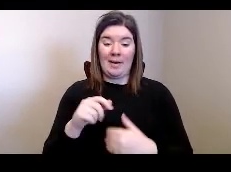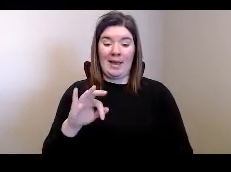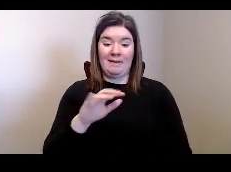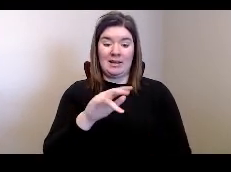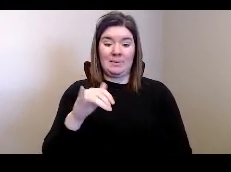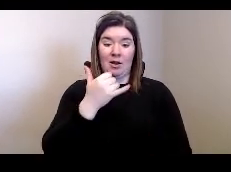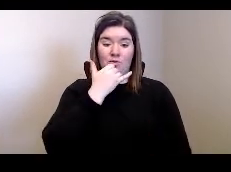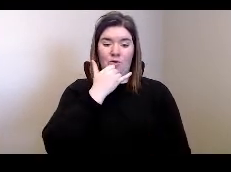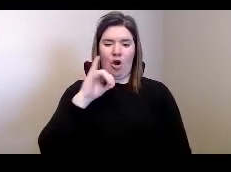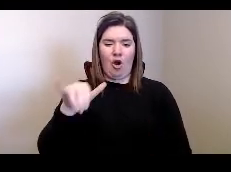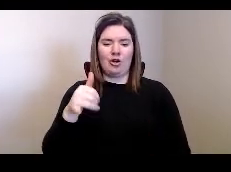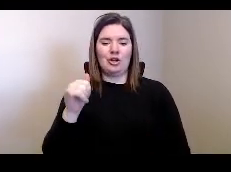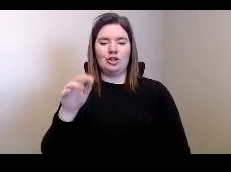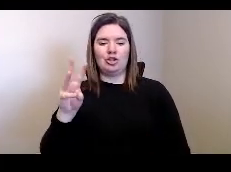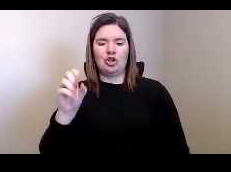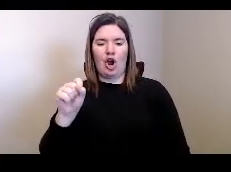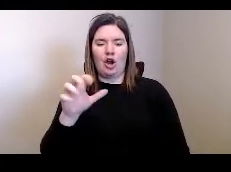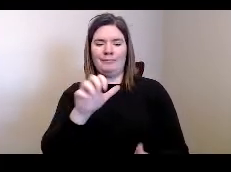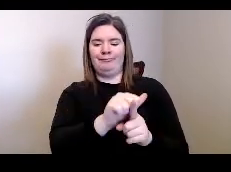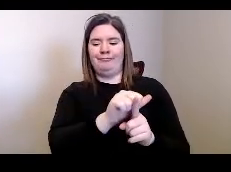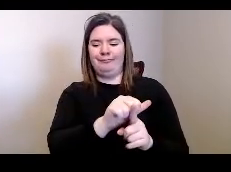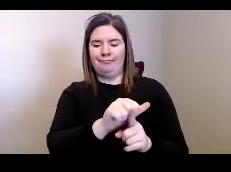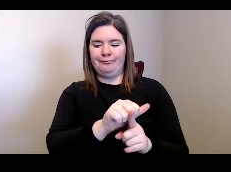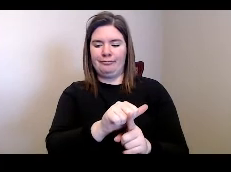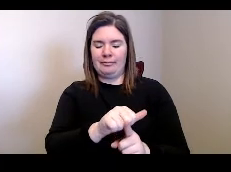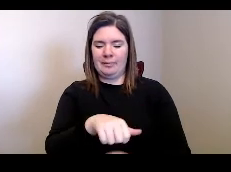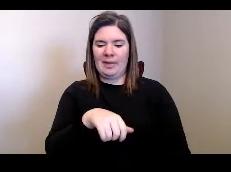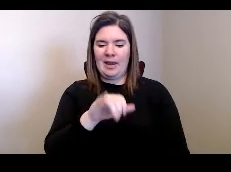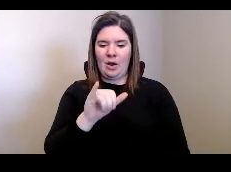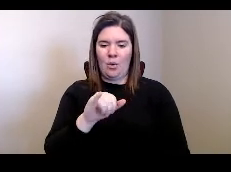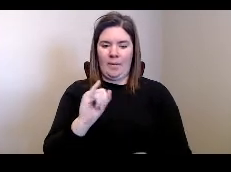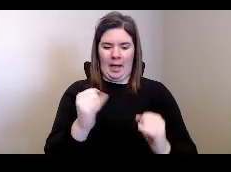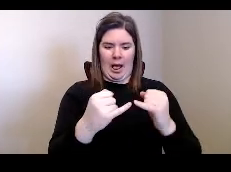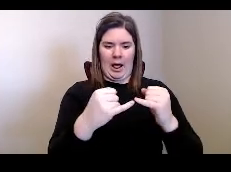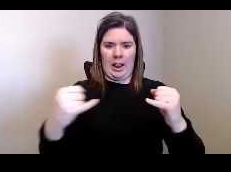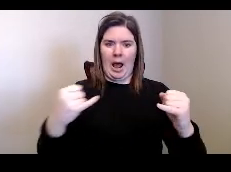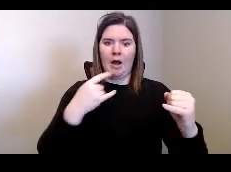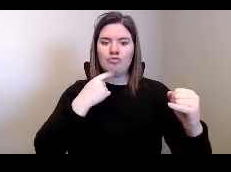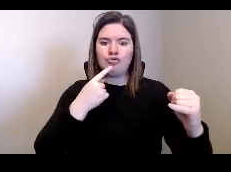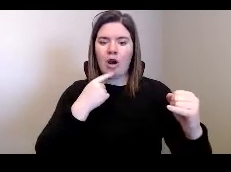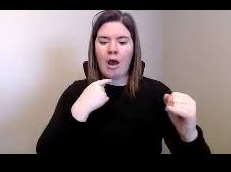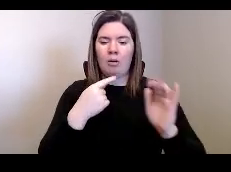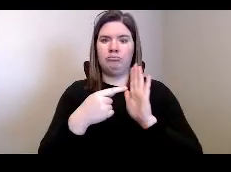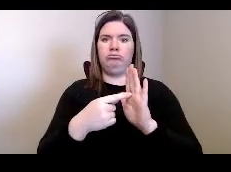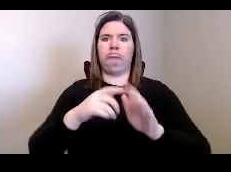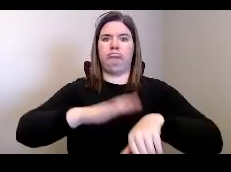that. It's it's spelled wrong because it's underlined in red, for example. But generally speaking,